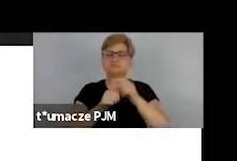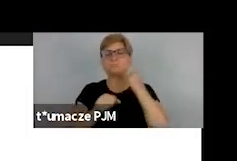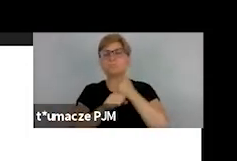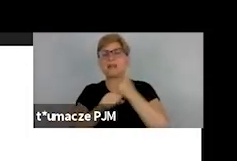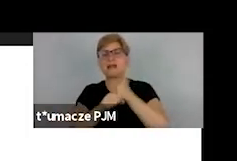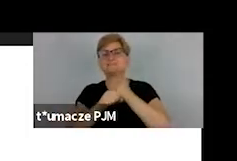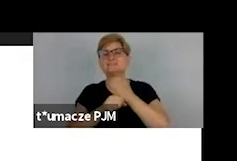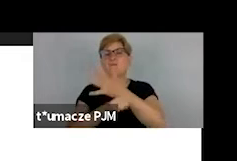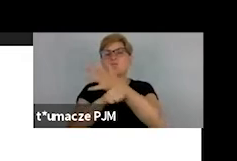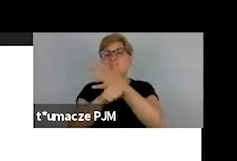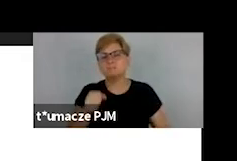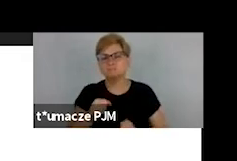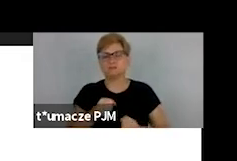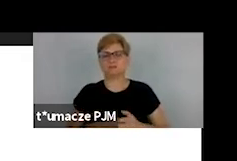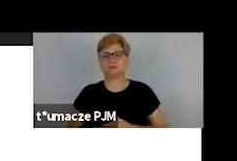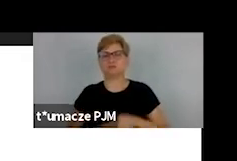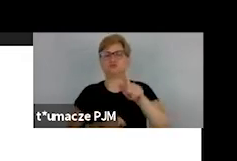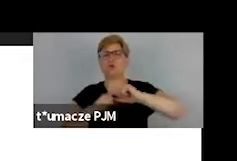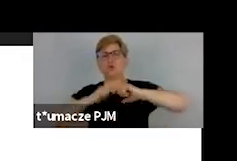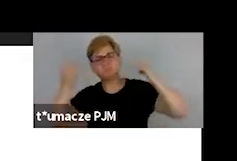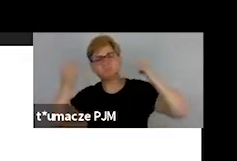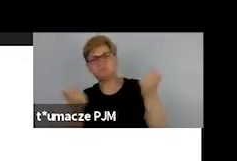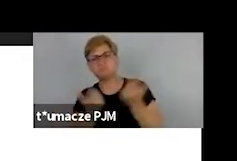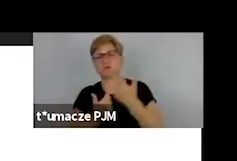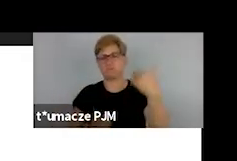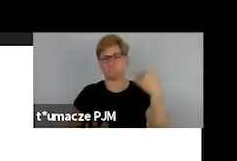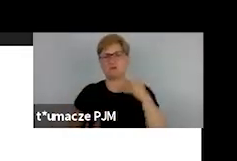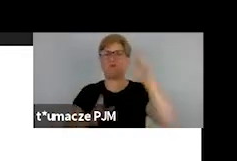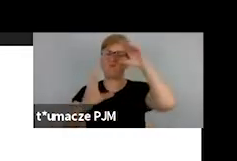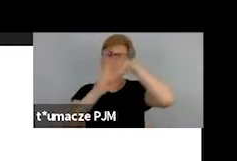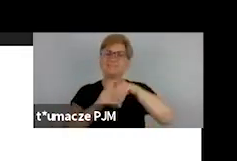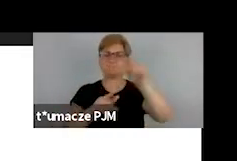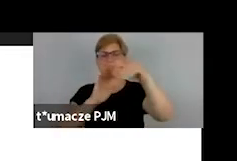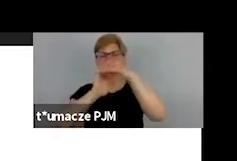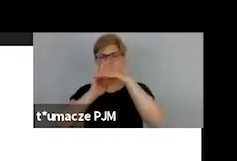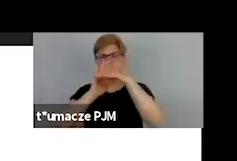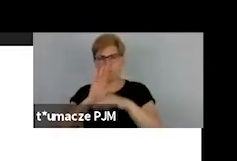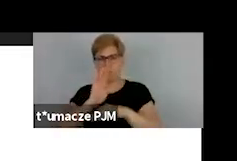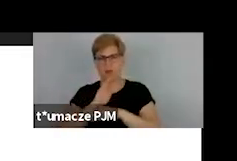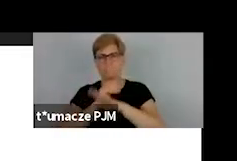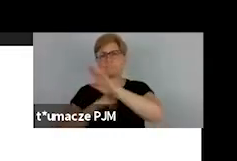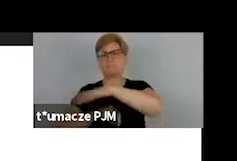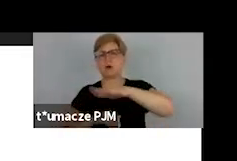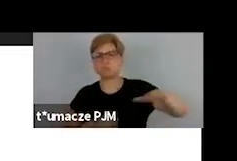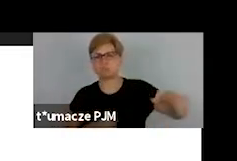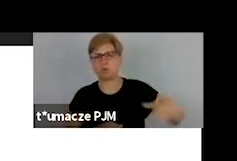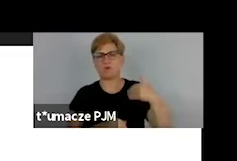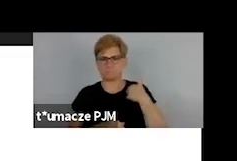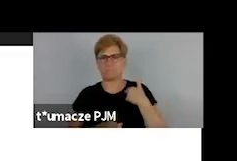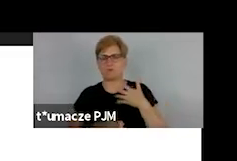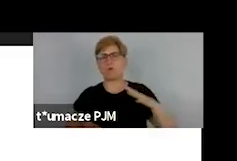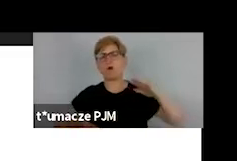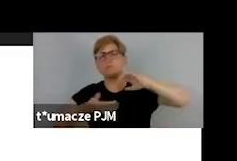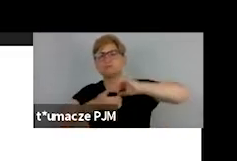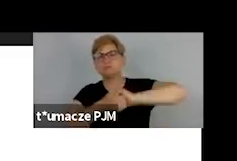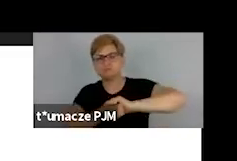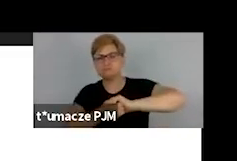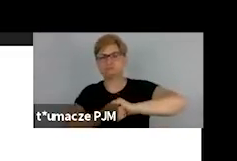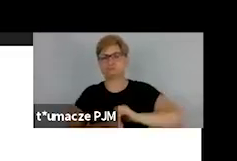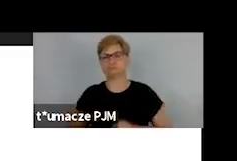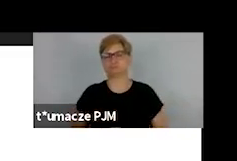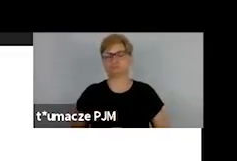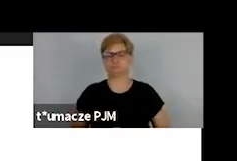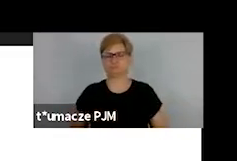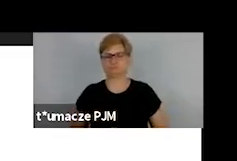we set up a coalition of national actors so that we could find greater strength in numbers